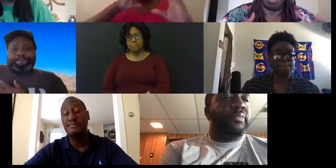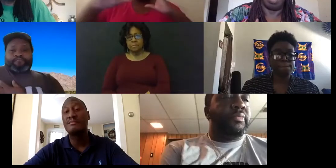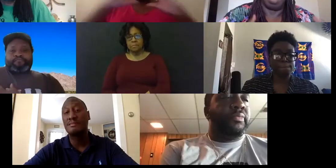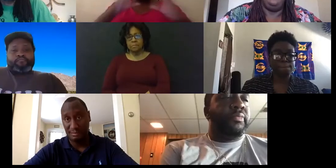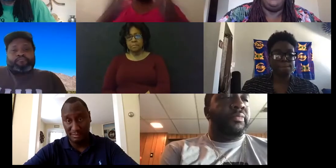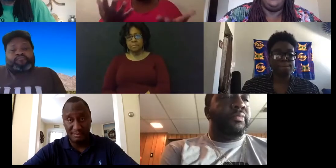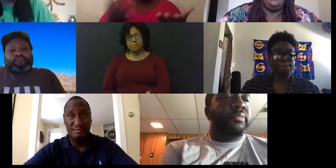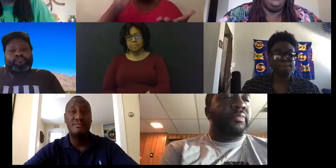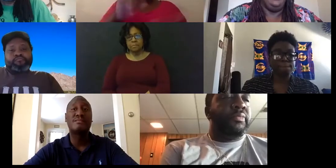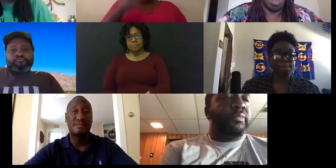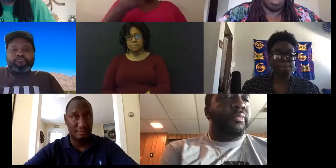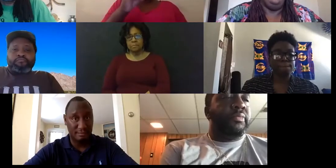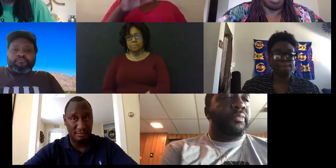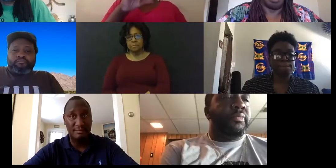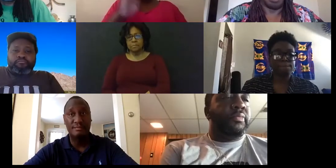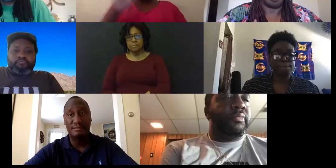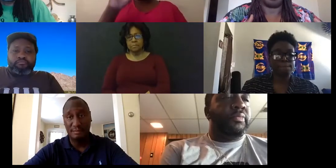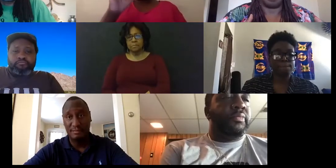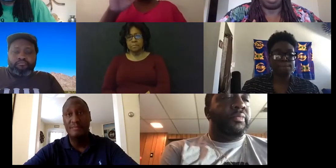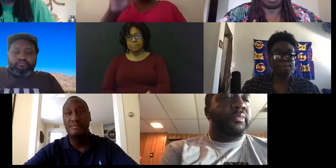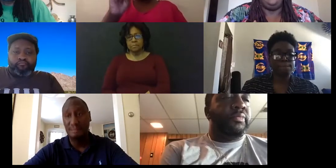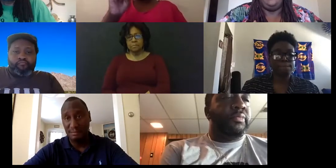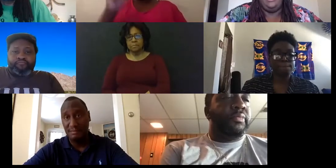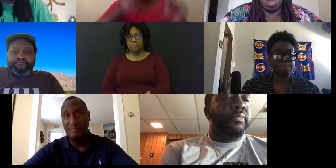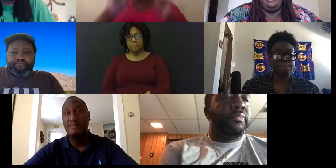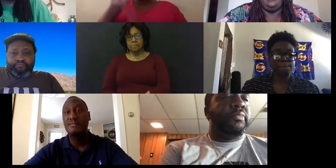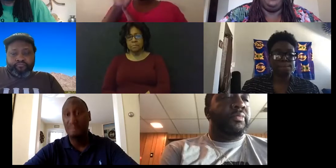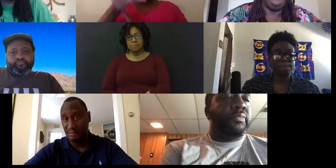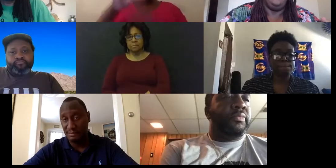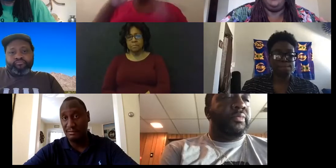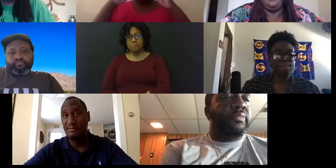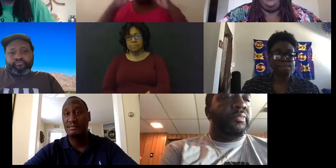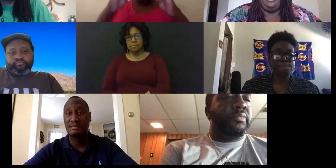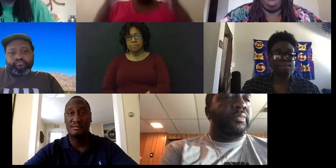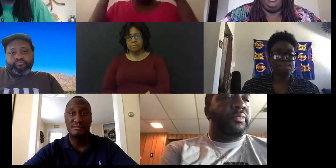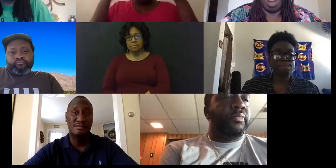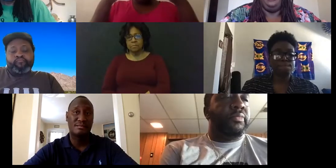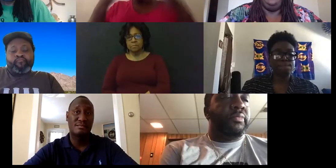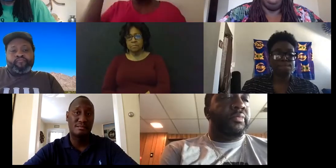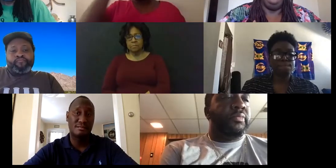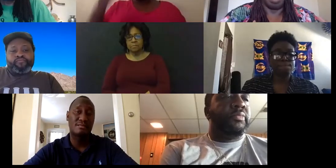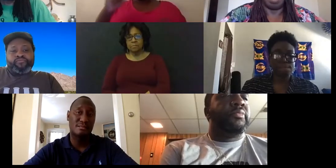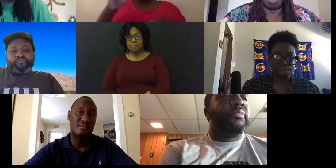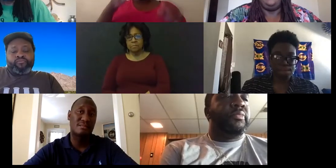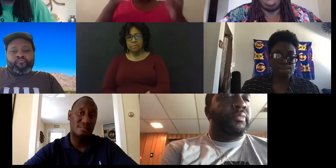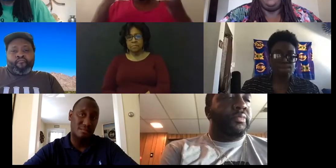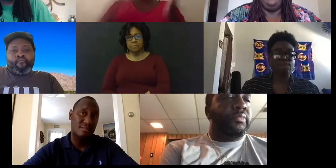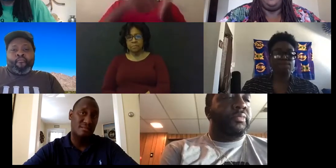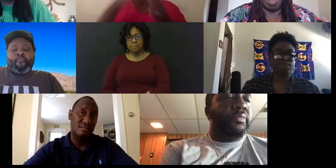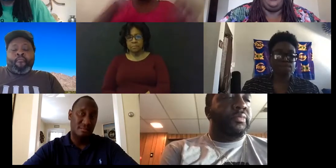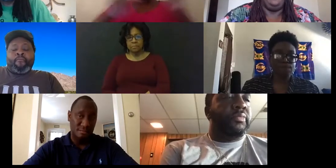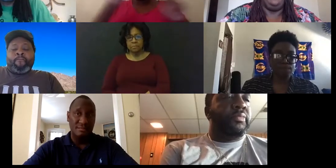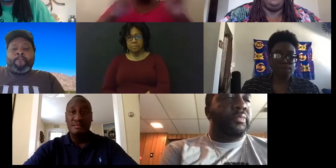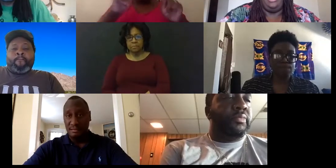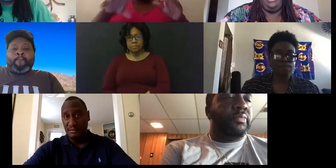with George Floyd, people were forced to pay attention because 40 million people are out of work. We're in the middle of a pandemic in